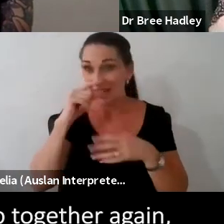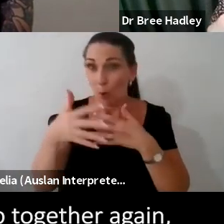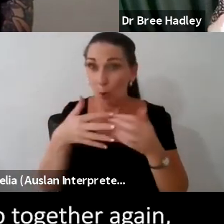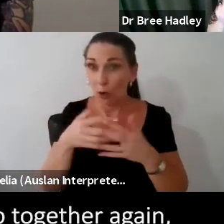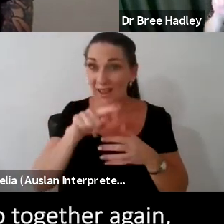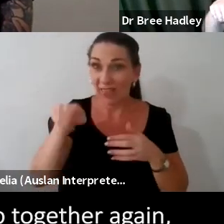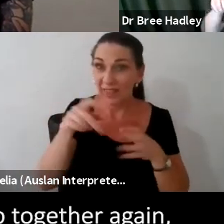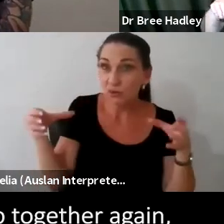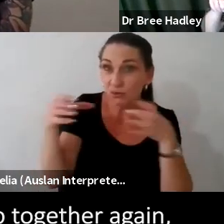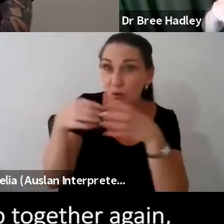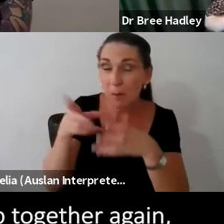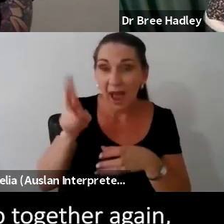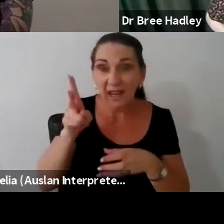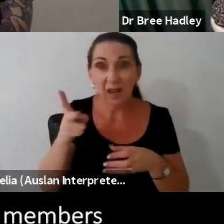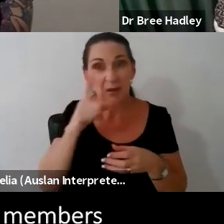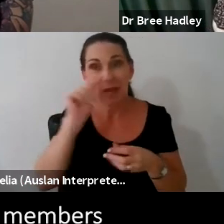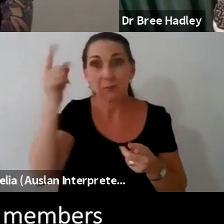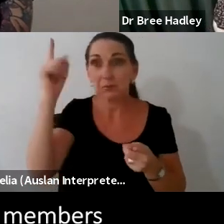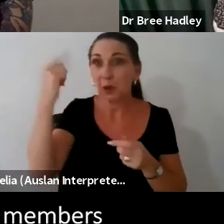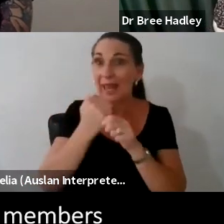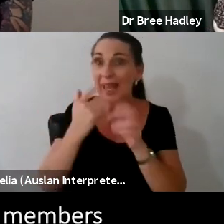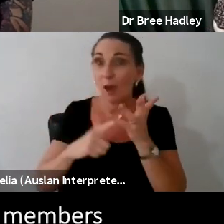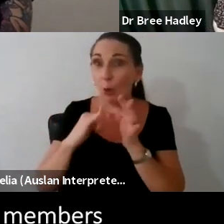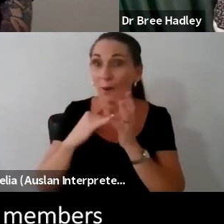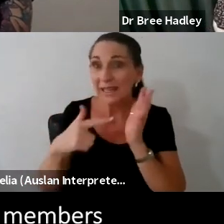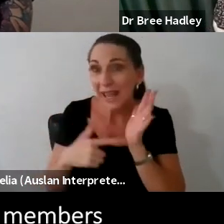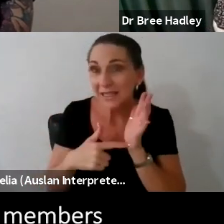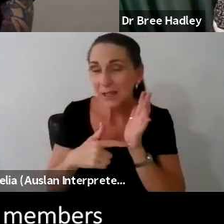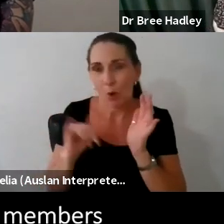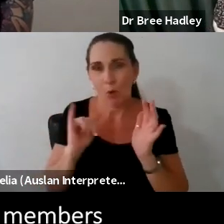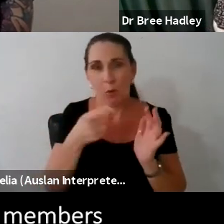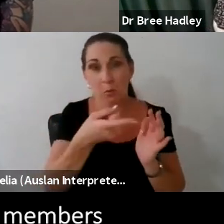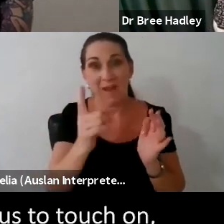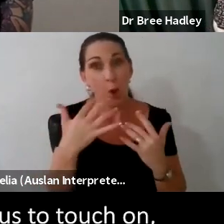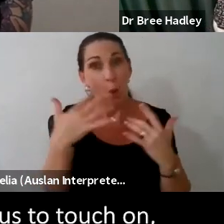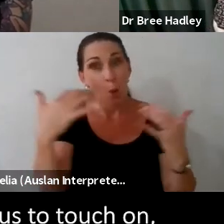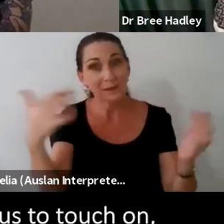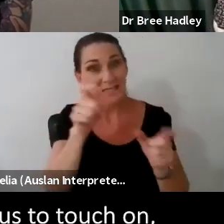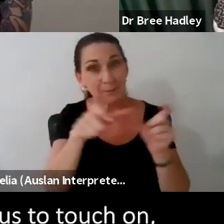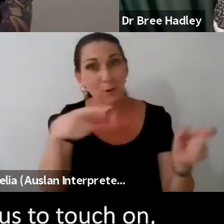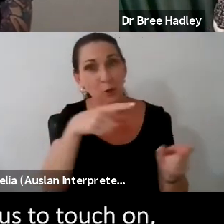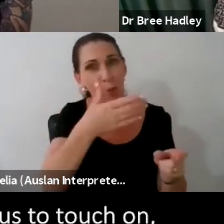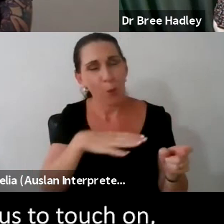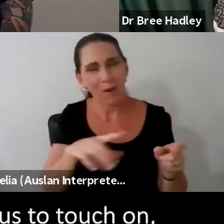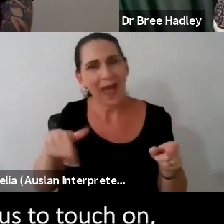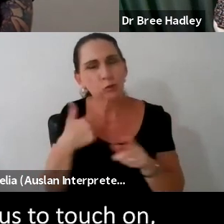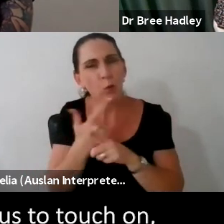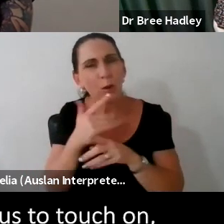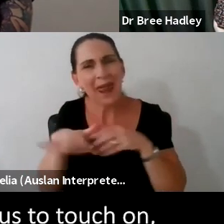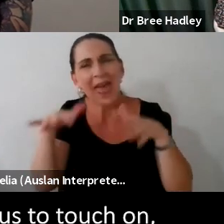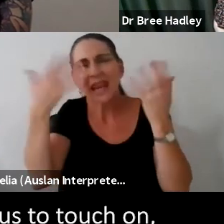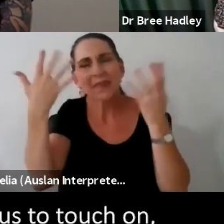again, maybe grab some guests. If any audience members have anything else on this topic that they'd like us to touch on, let us